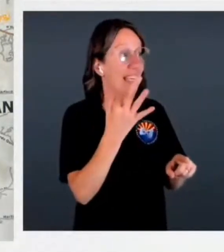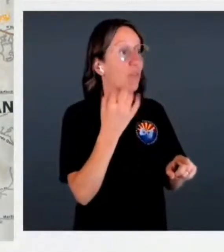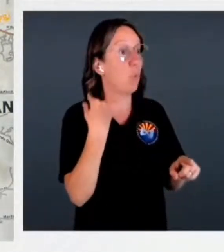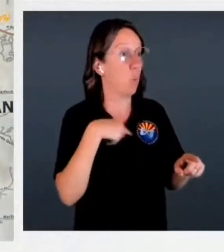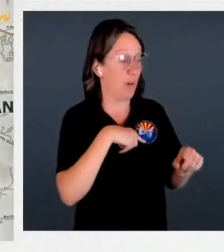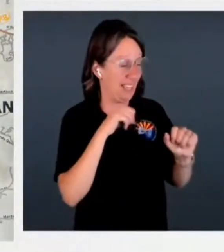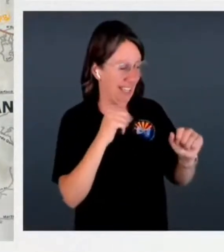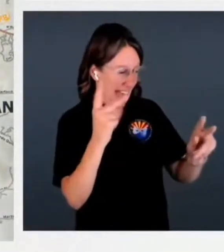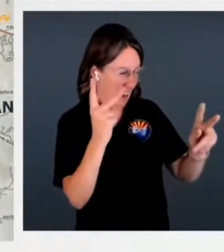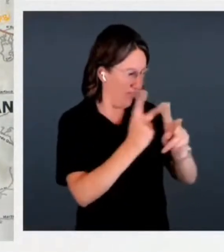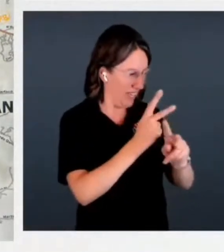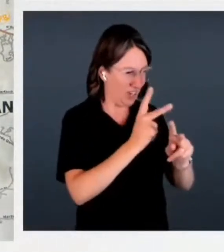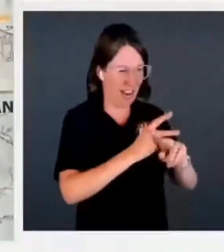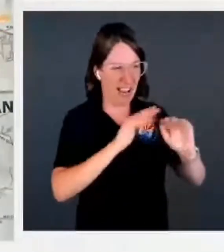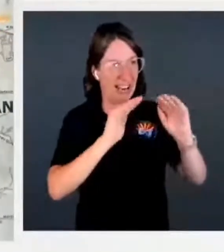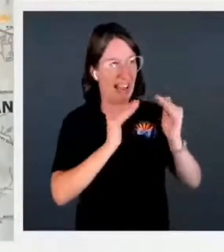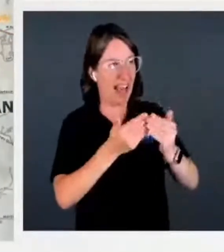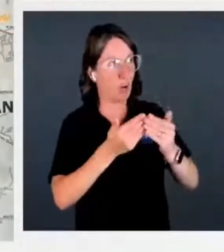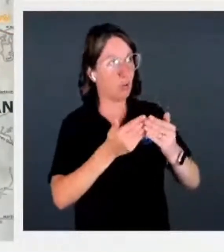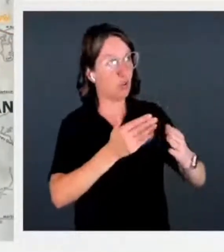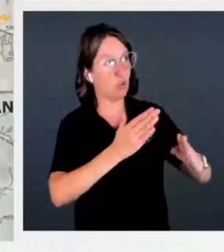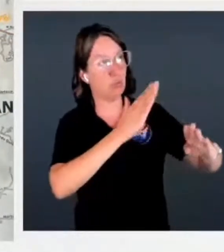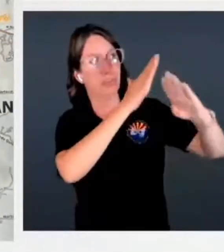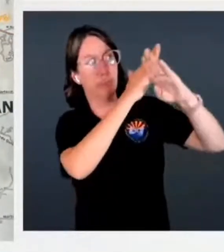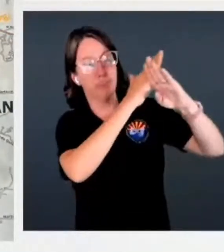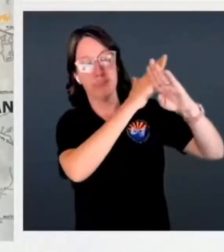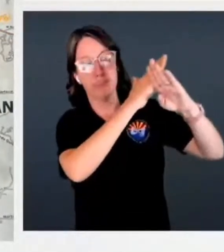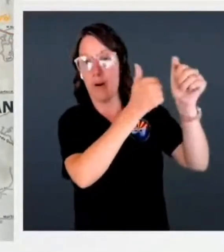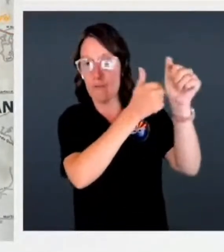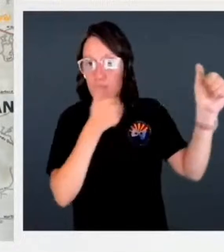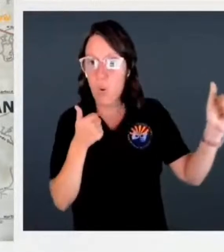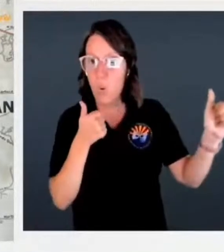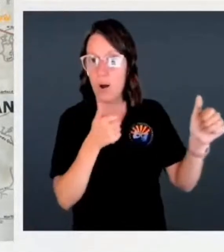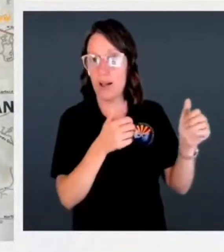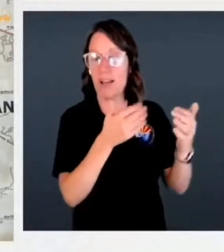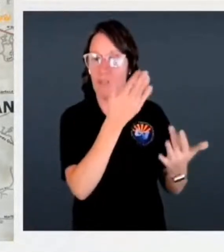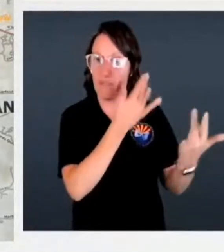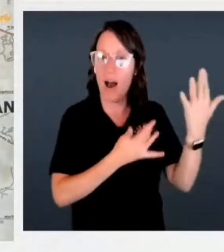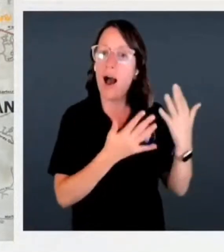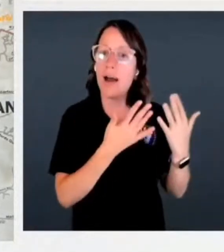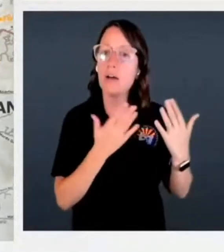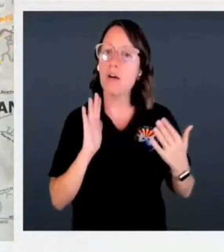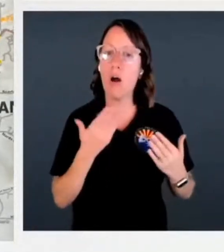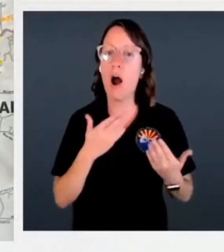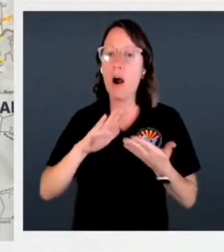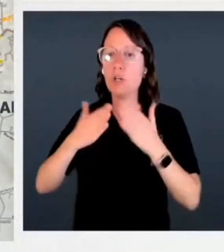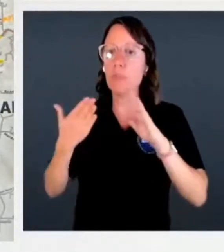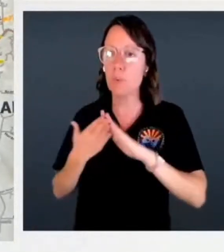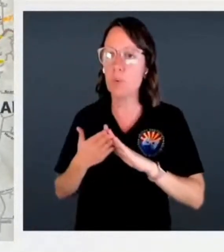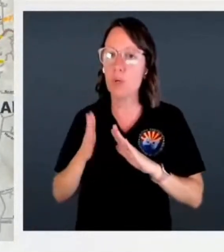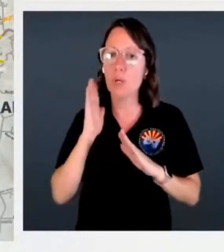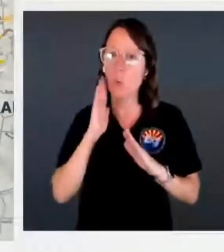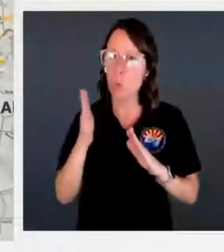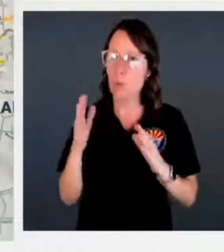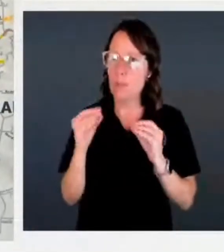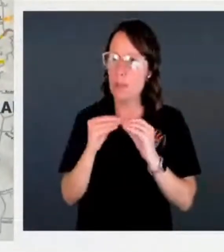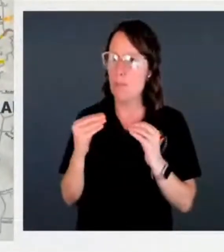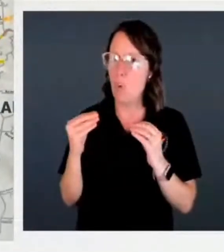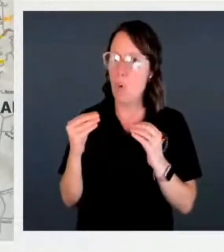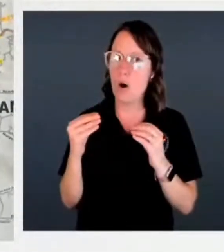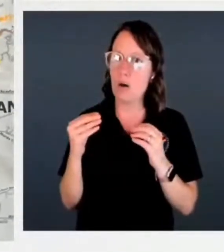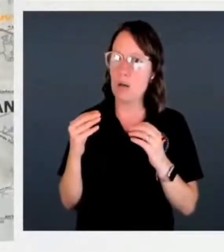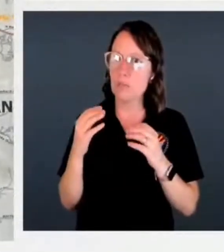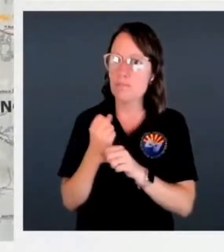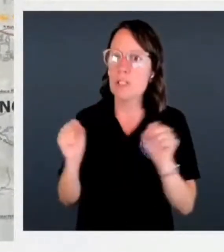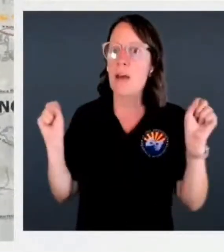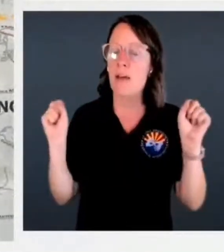we're going to work together as a team and get that pushed. So with that, thank you. I really appreciate you guys being